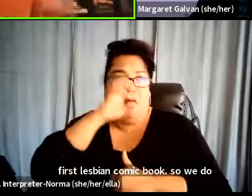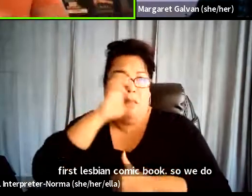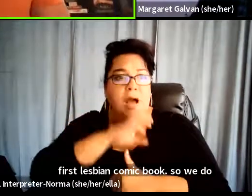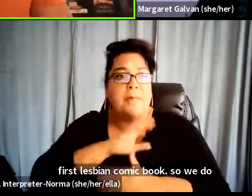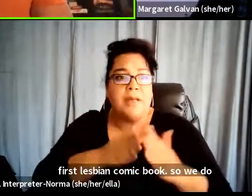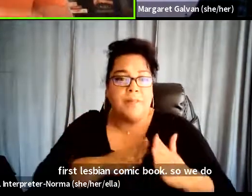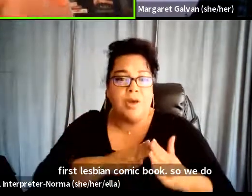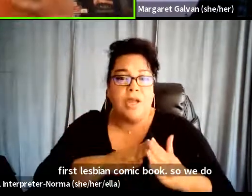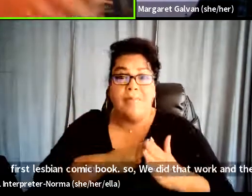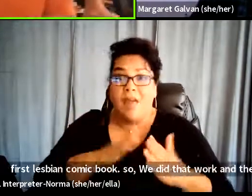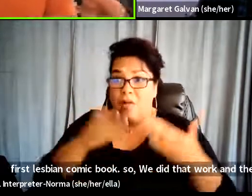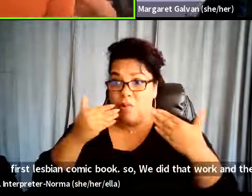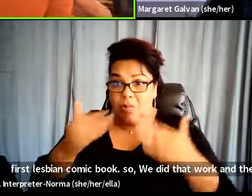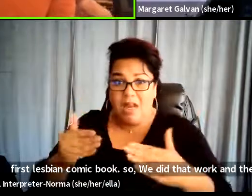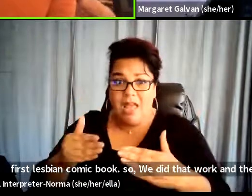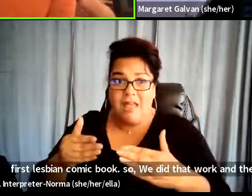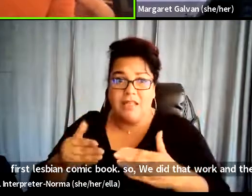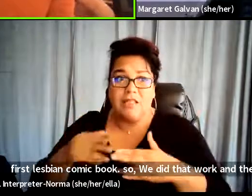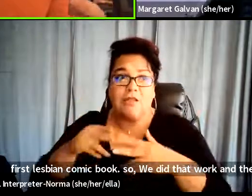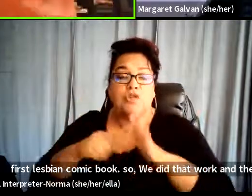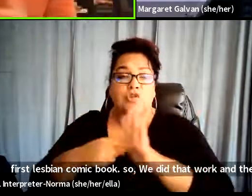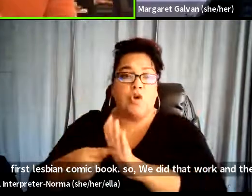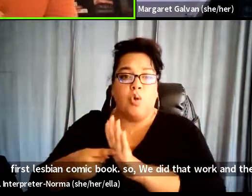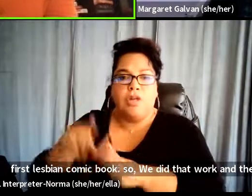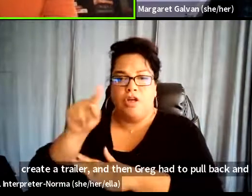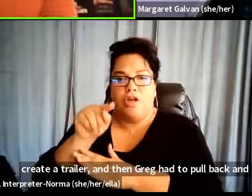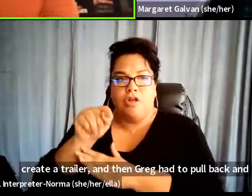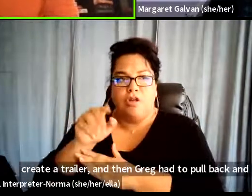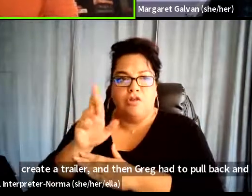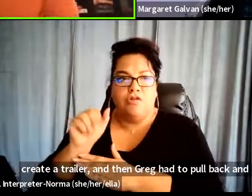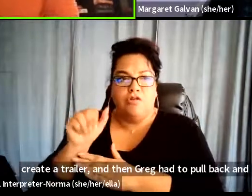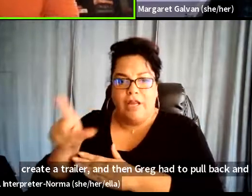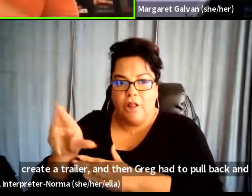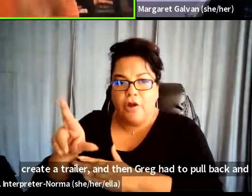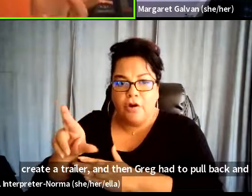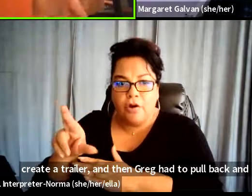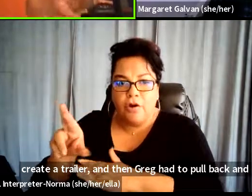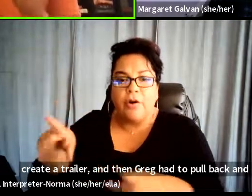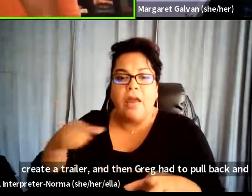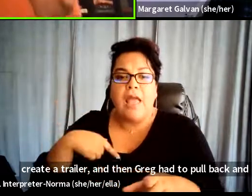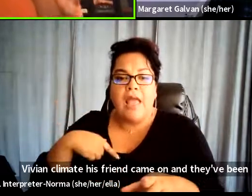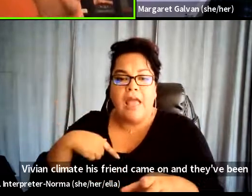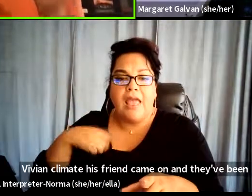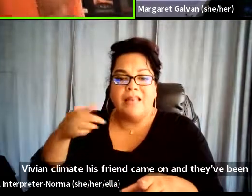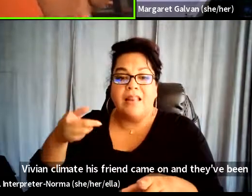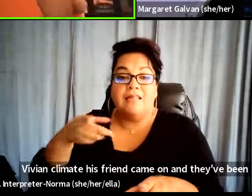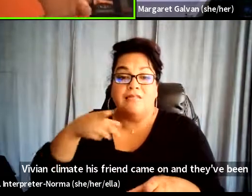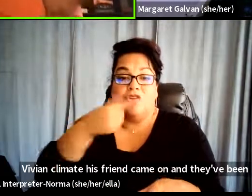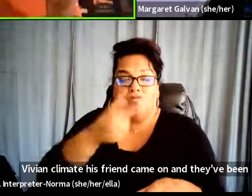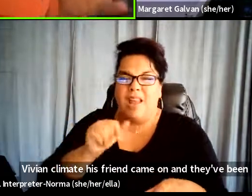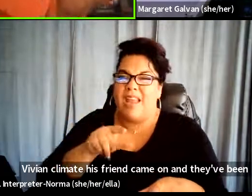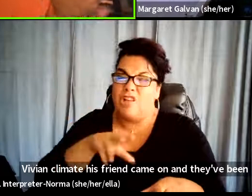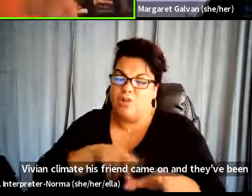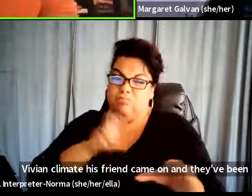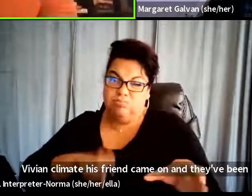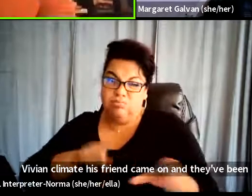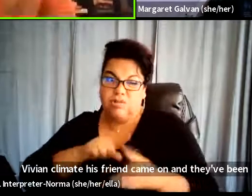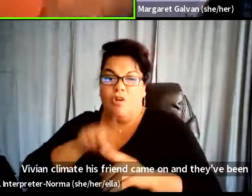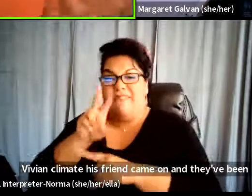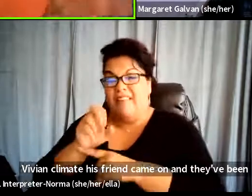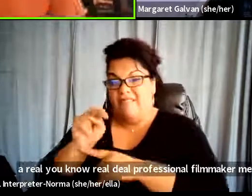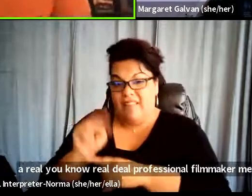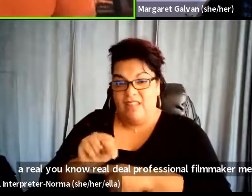a trailer and then Greg had to pull back and, uh, Vivian Kleinman, his friend came on and Vivian's a real, you know, a real deal professional filmmaker,